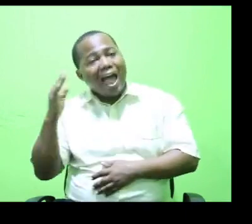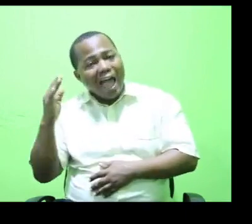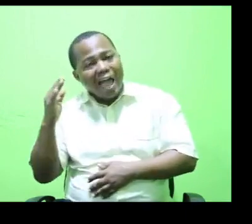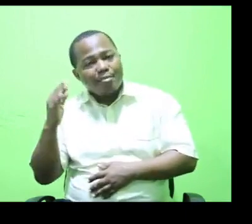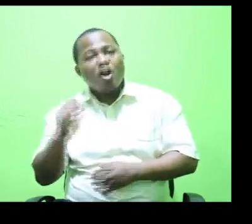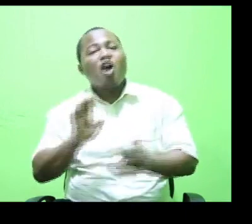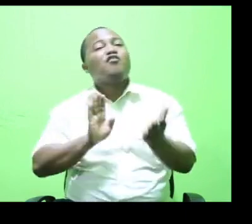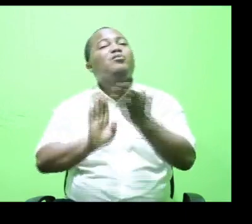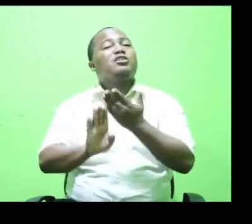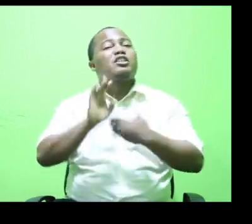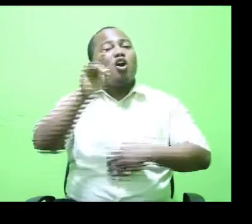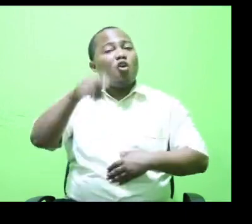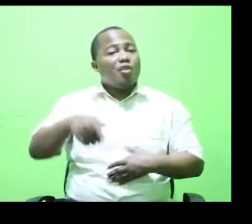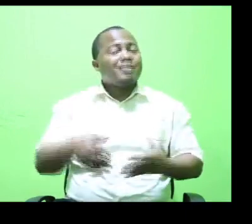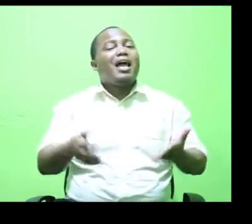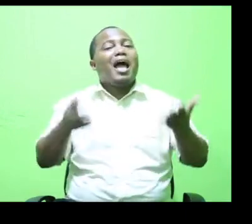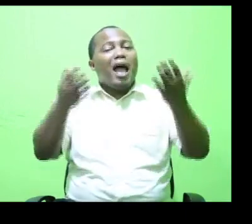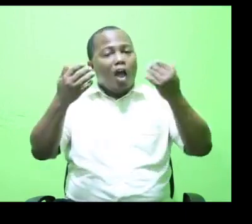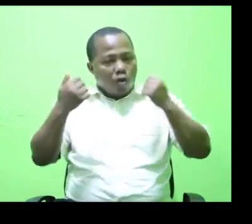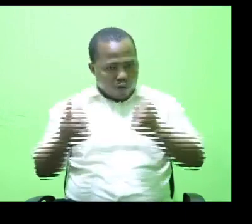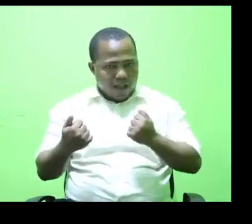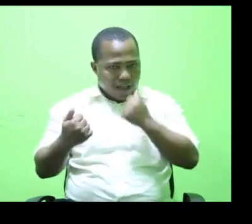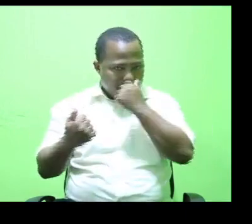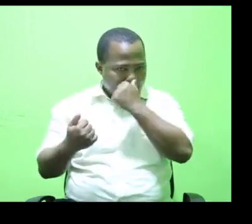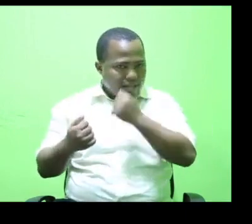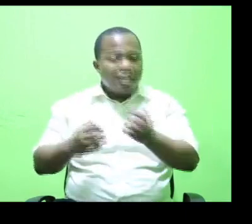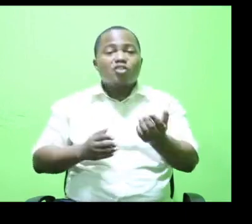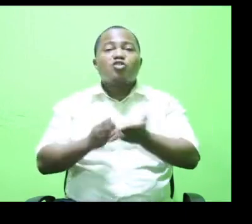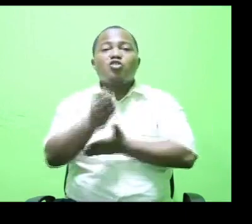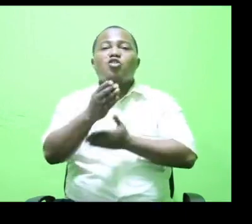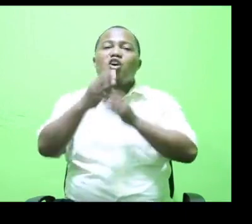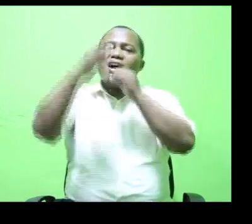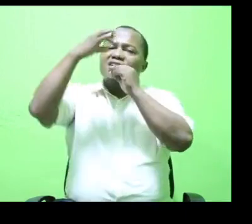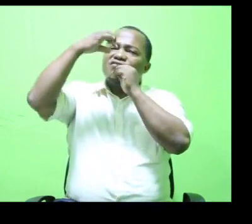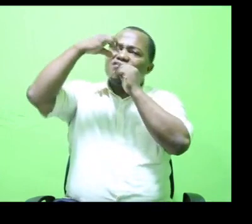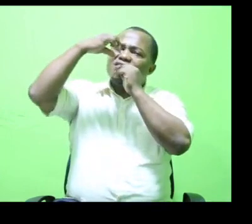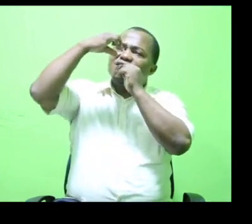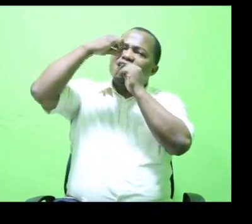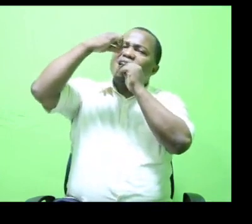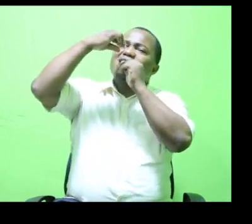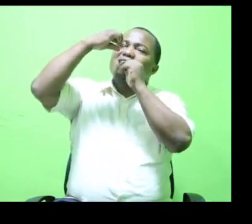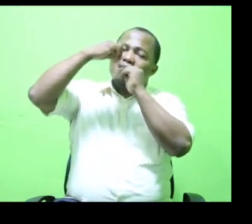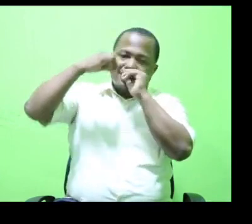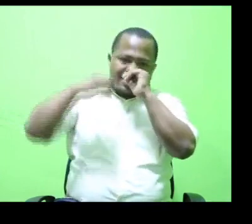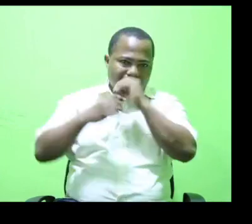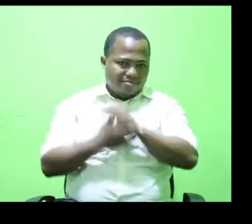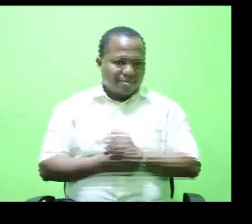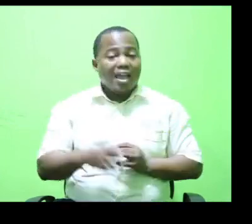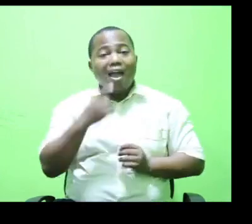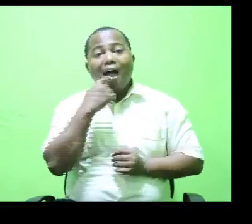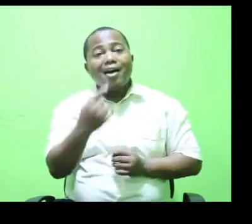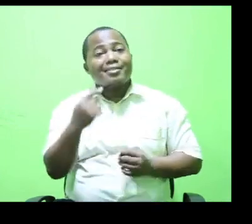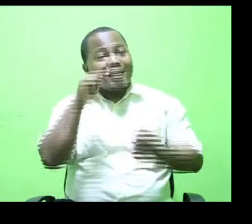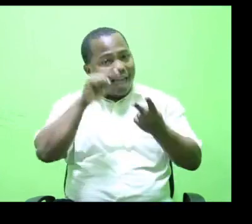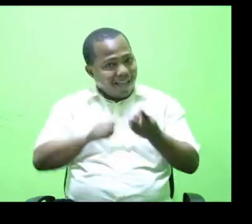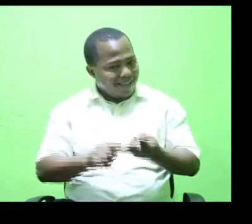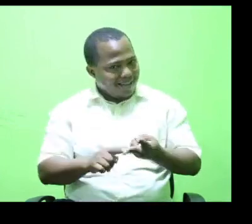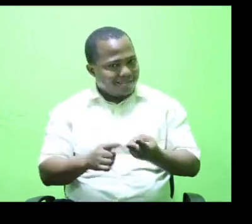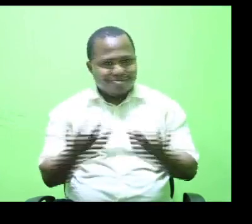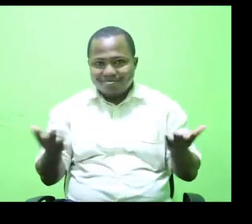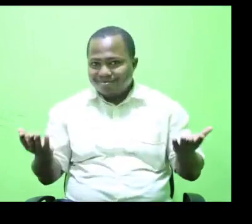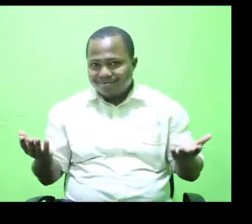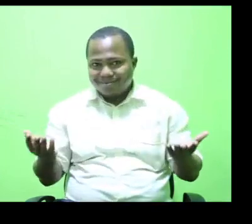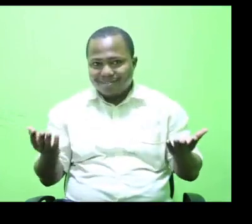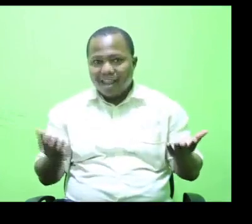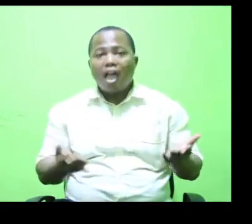of immunity which is acquired through vaccination. Let's say again, my